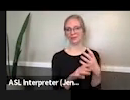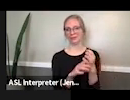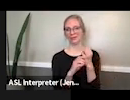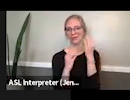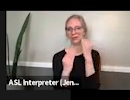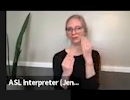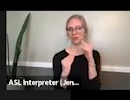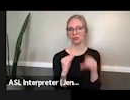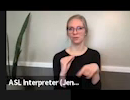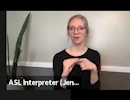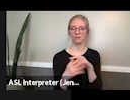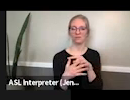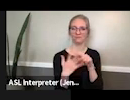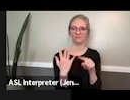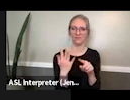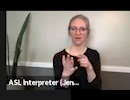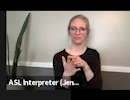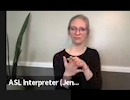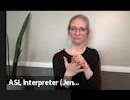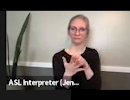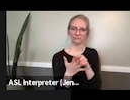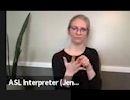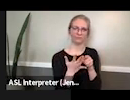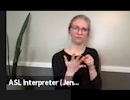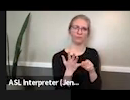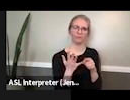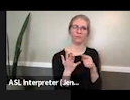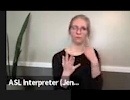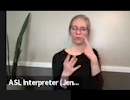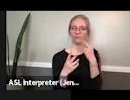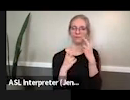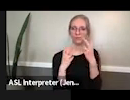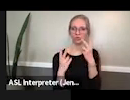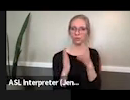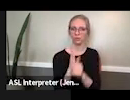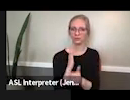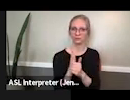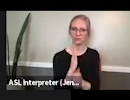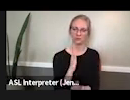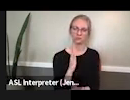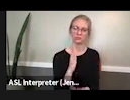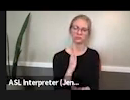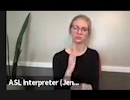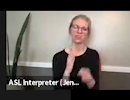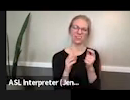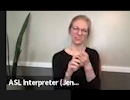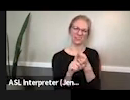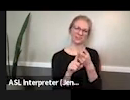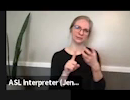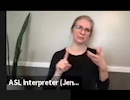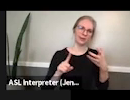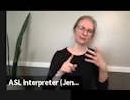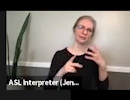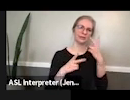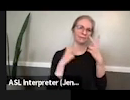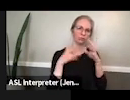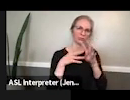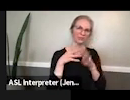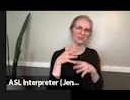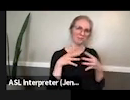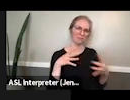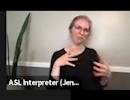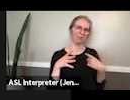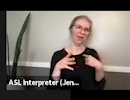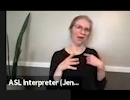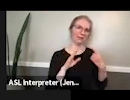5 areas of visual skills. And this expands that vision table that I gave you earlier. All right. And